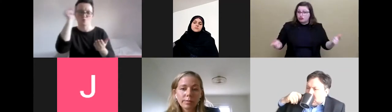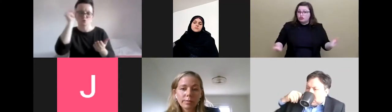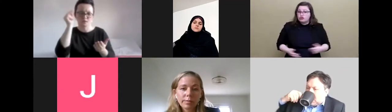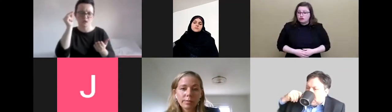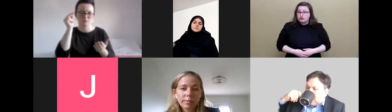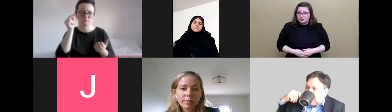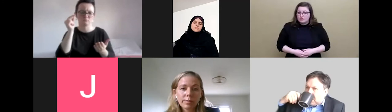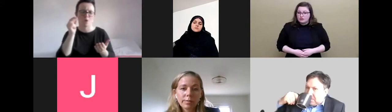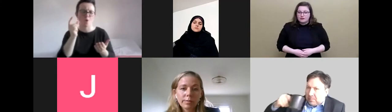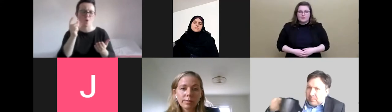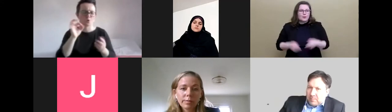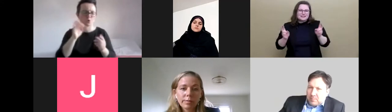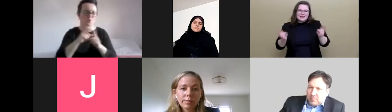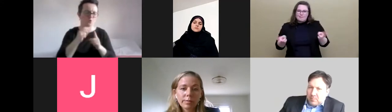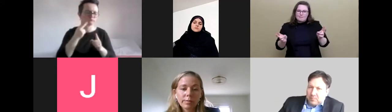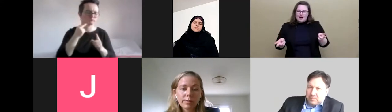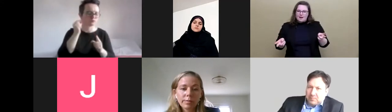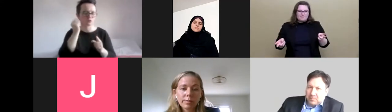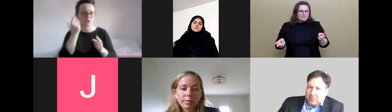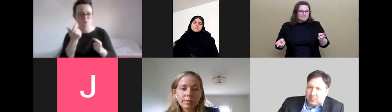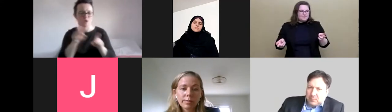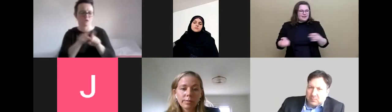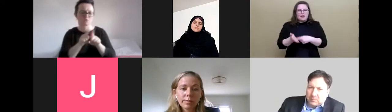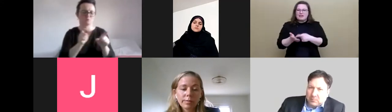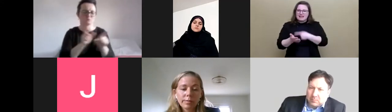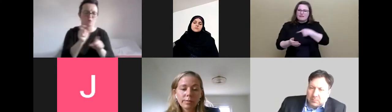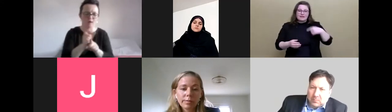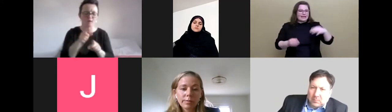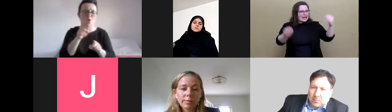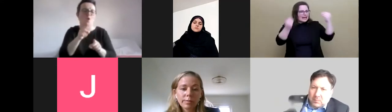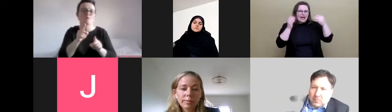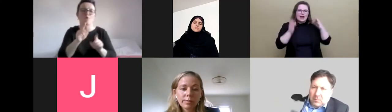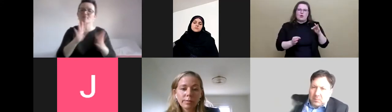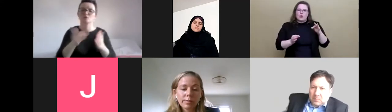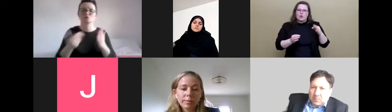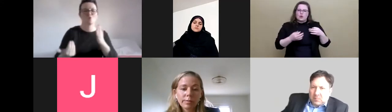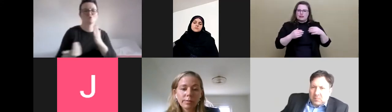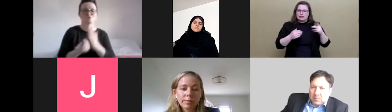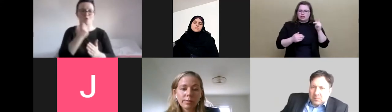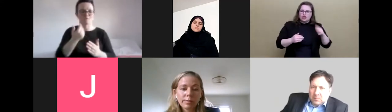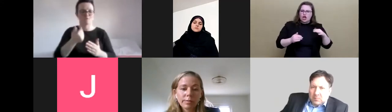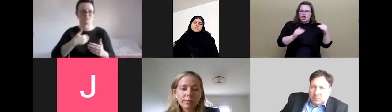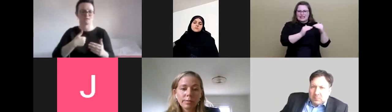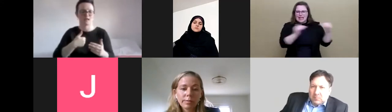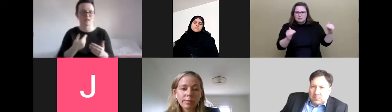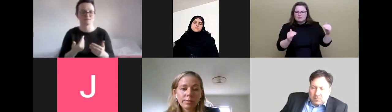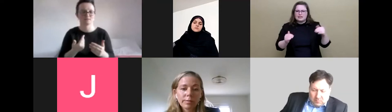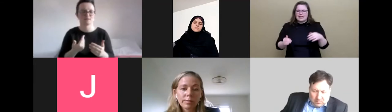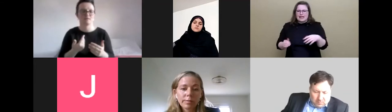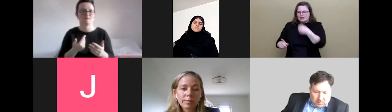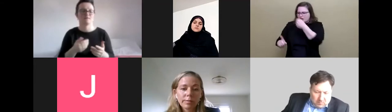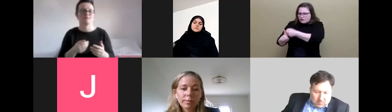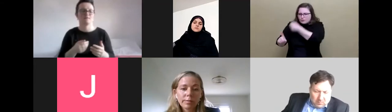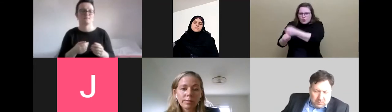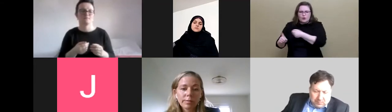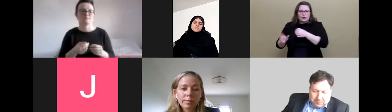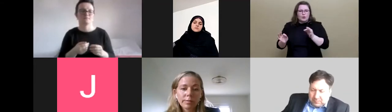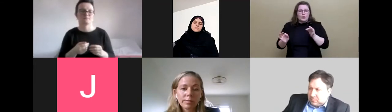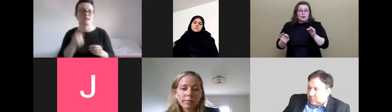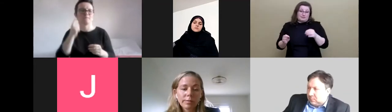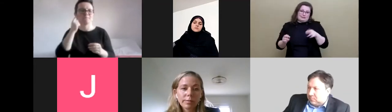And just like learning about gender and advocacy, this is a new thing to us.